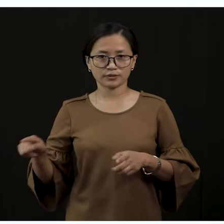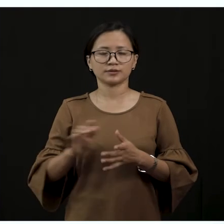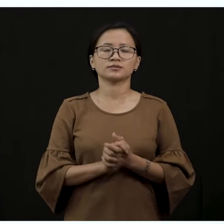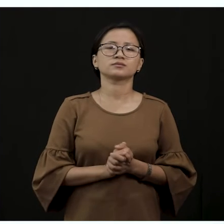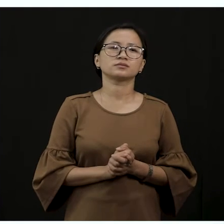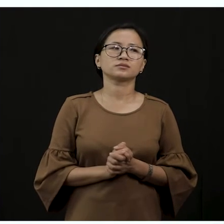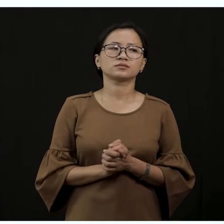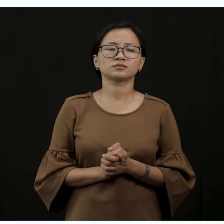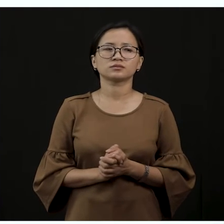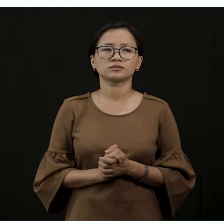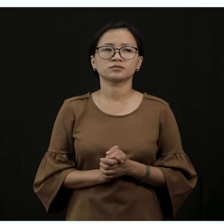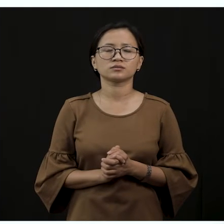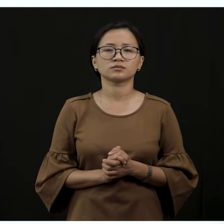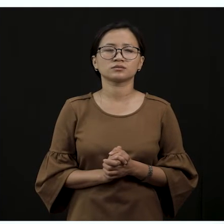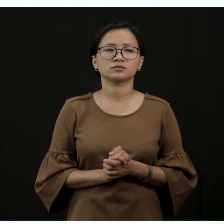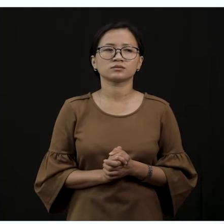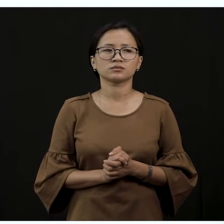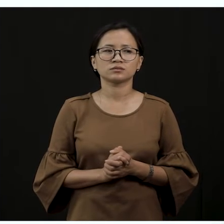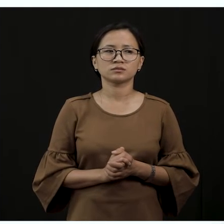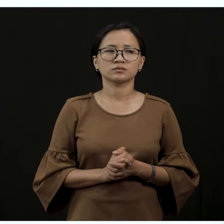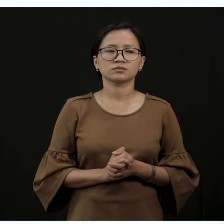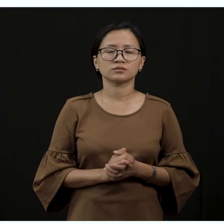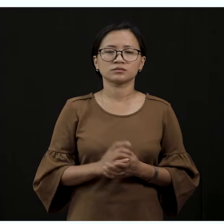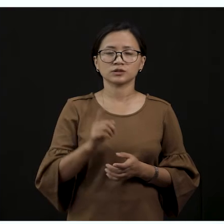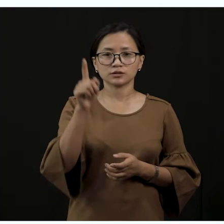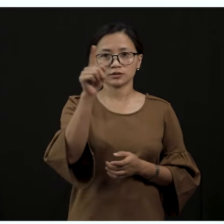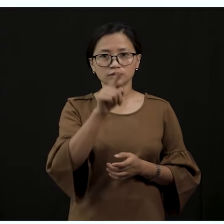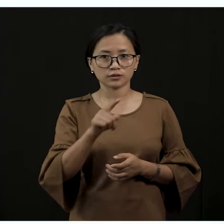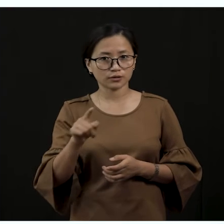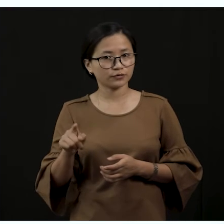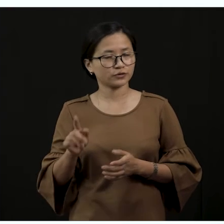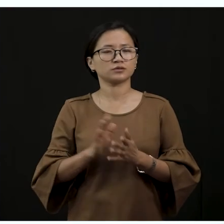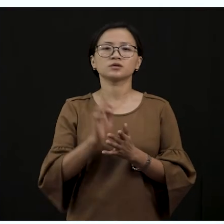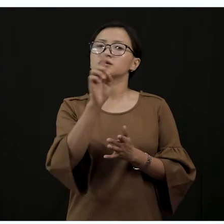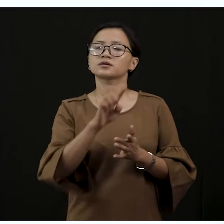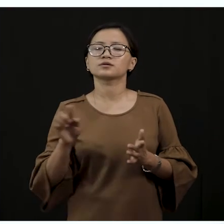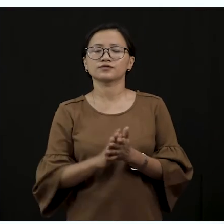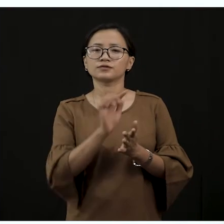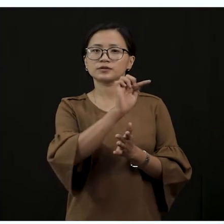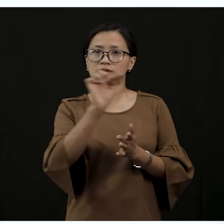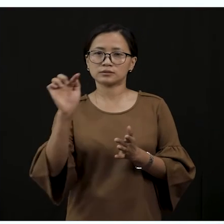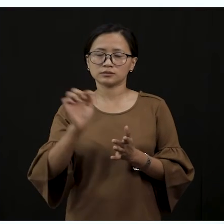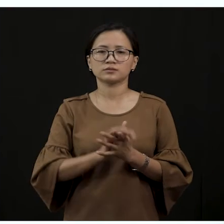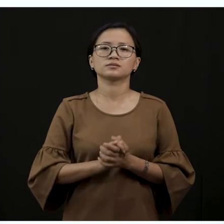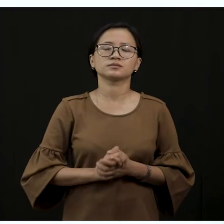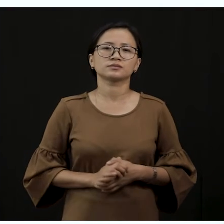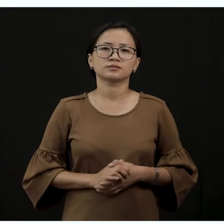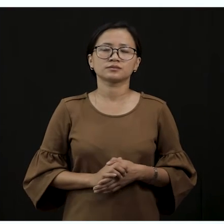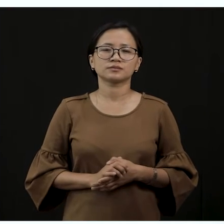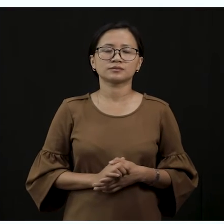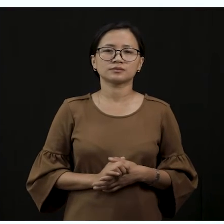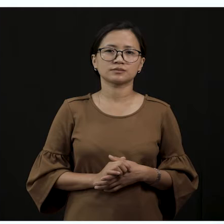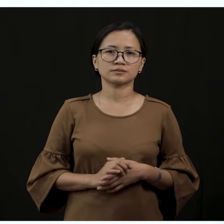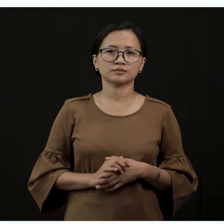Okay, and this one is a curved line. Okay, this is a curved line and this